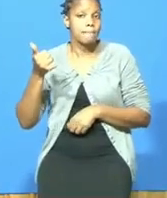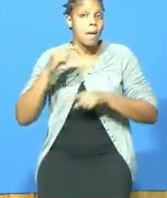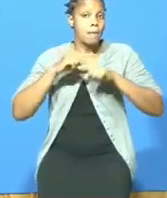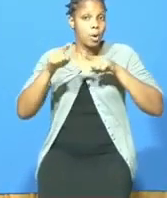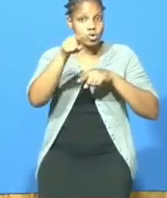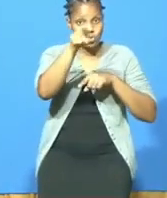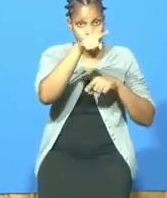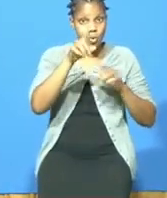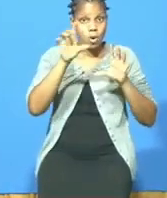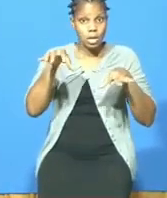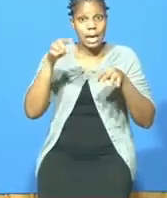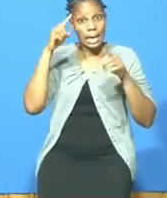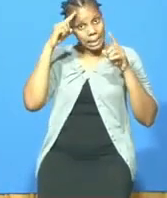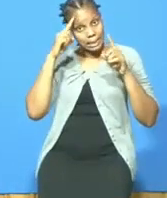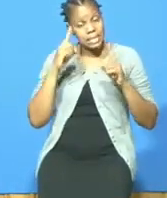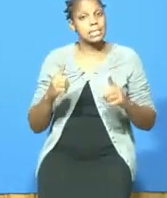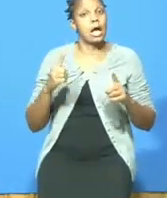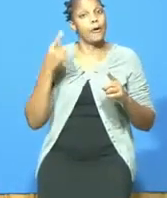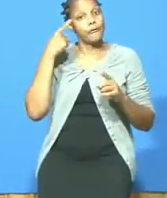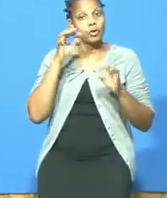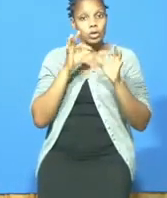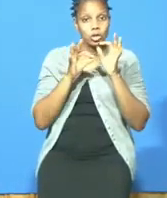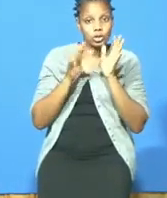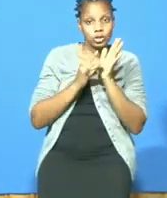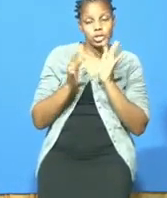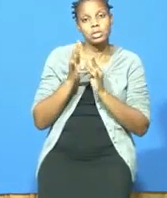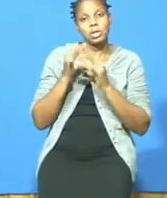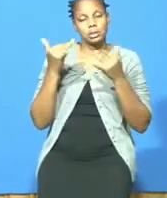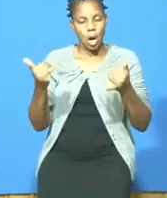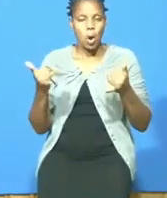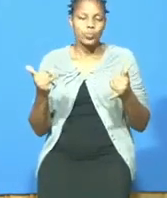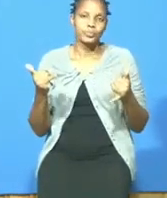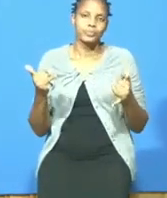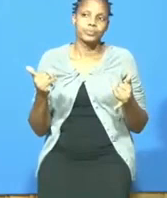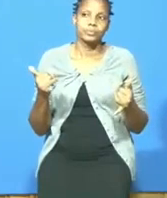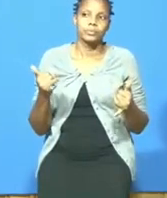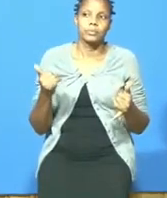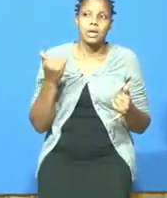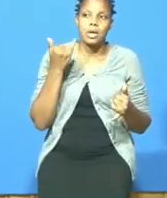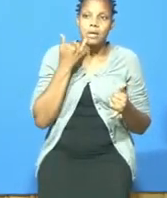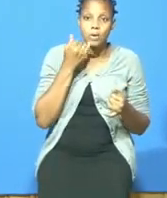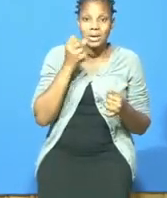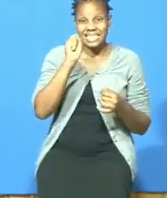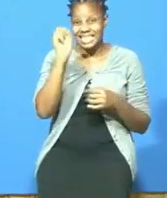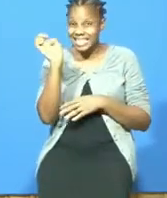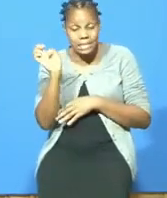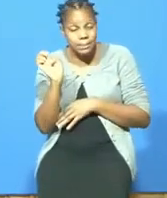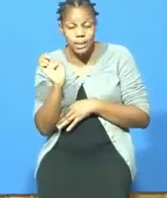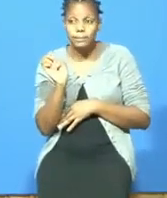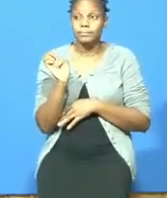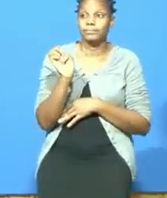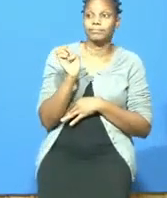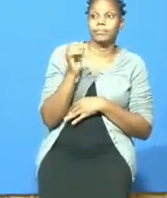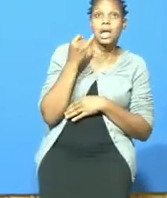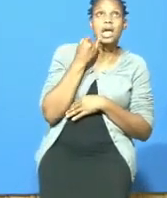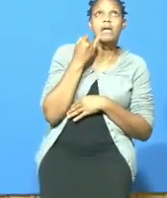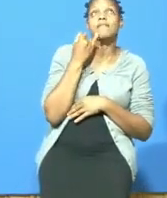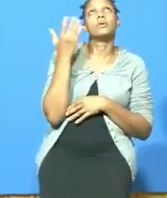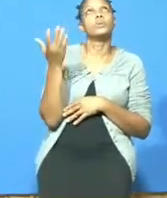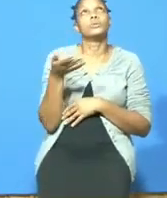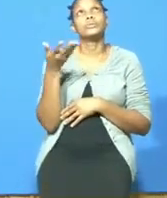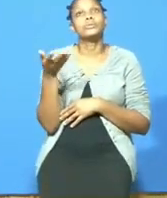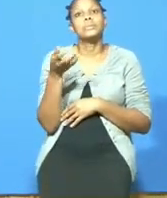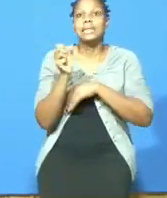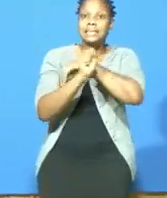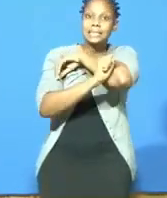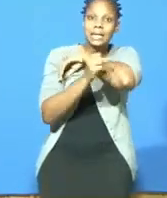You can make your decision for Jesus Christ right now. If you're in St. Elizabeth, if you are in